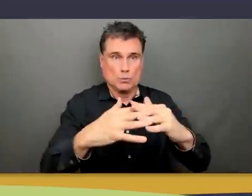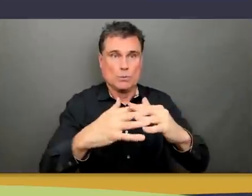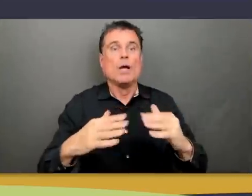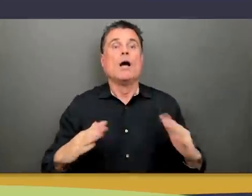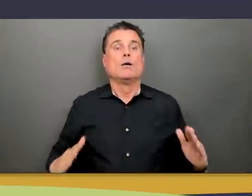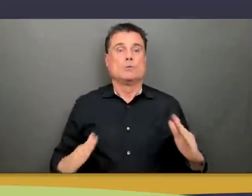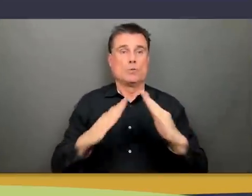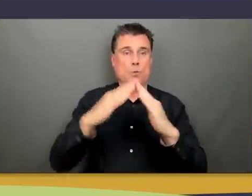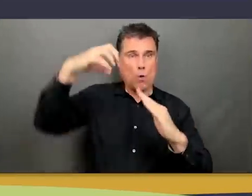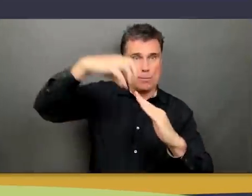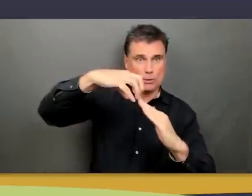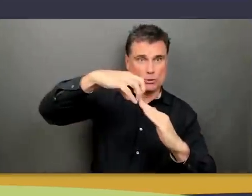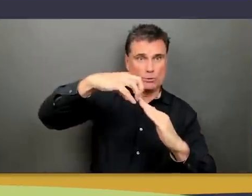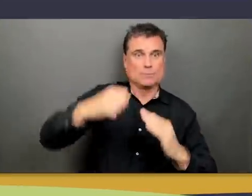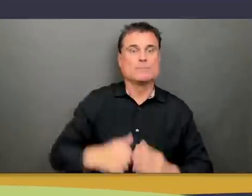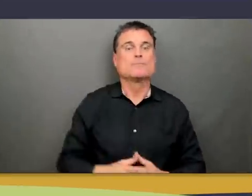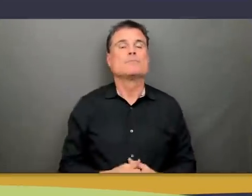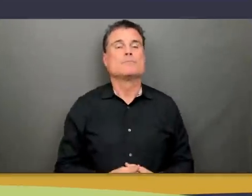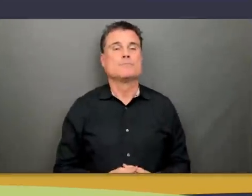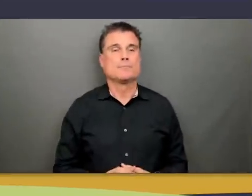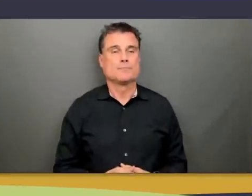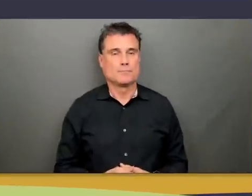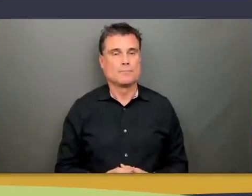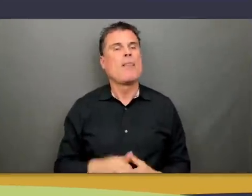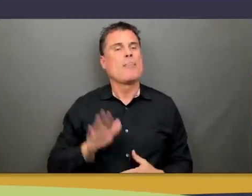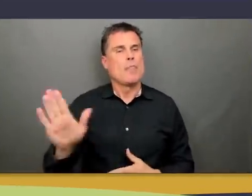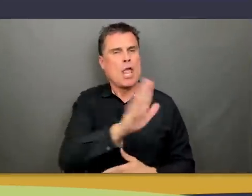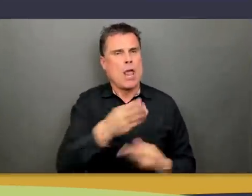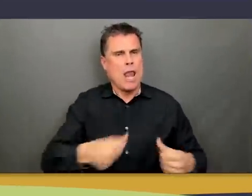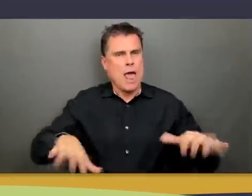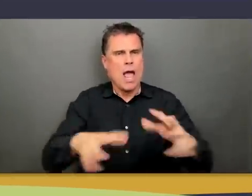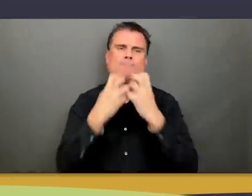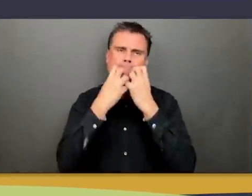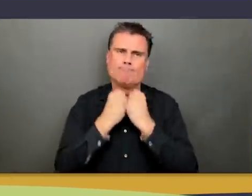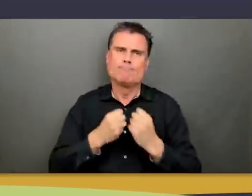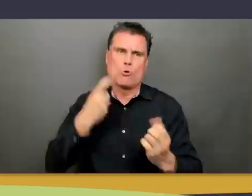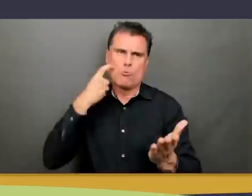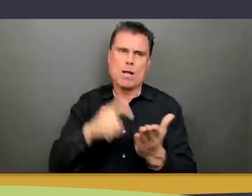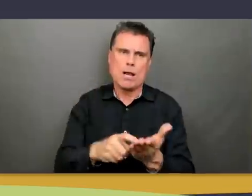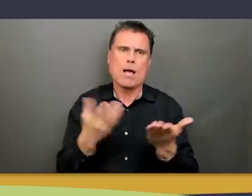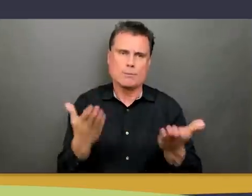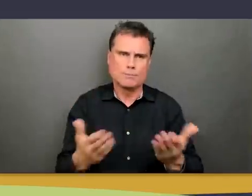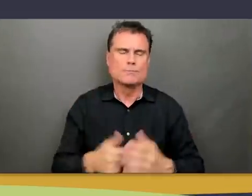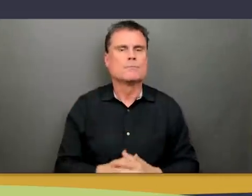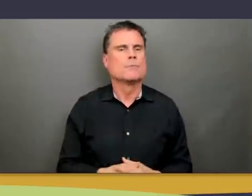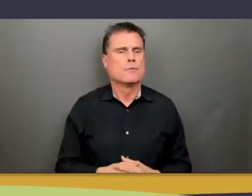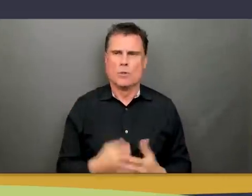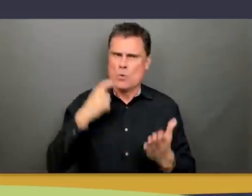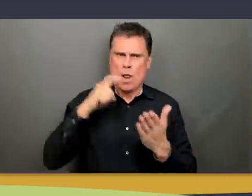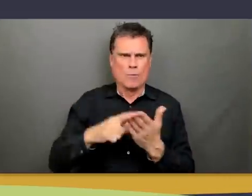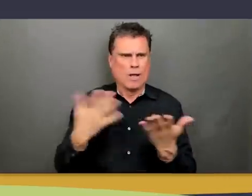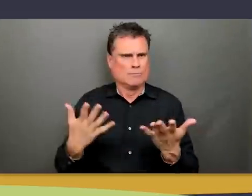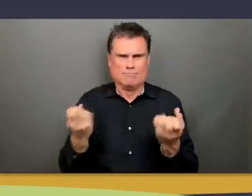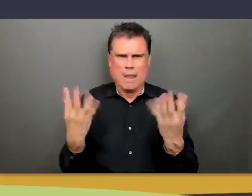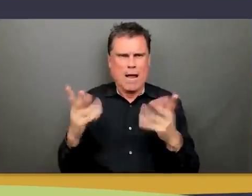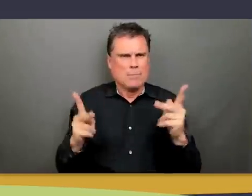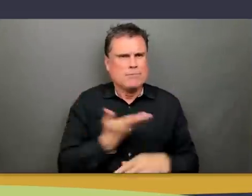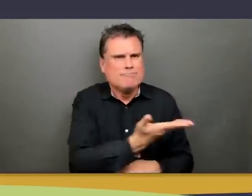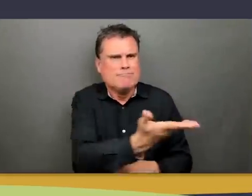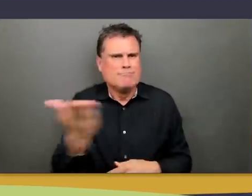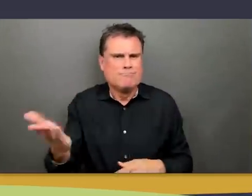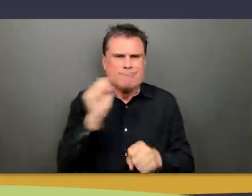event to recognize the inspiring and incredible work that's being done across BC to make this a more